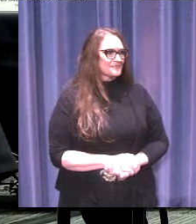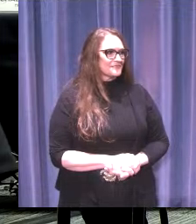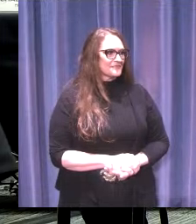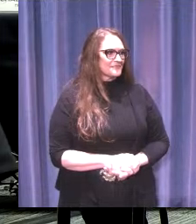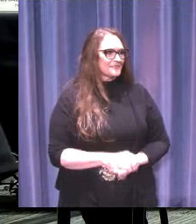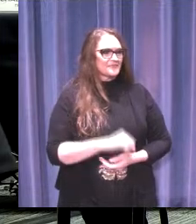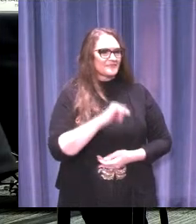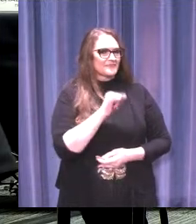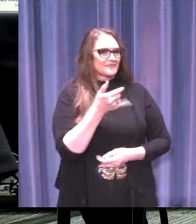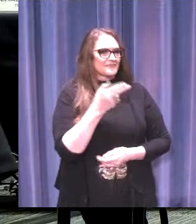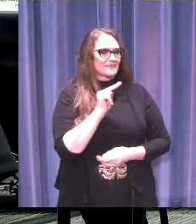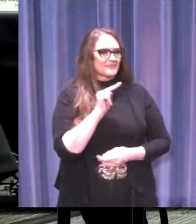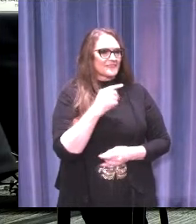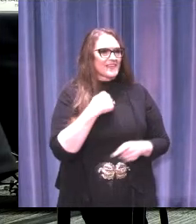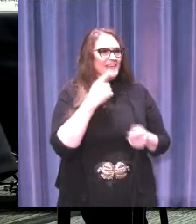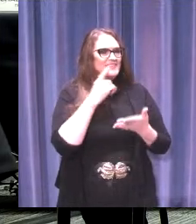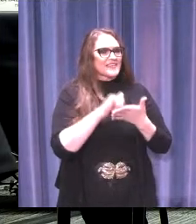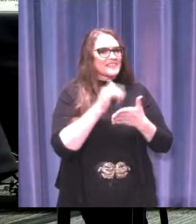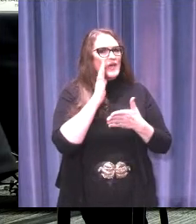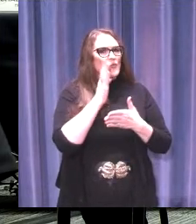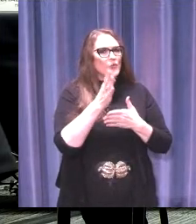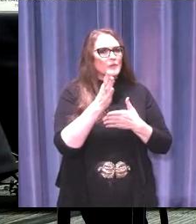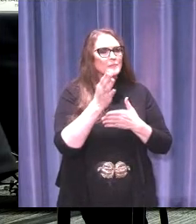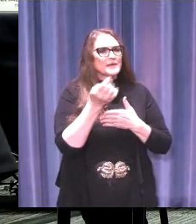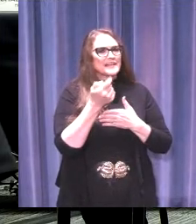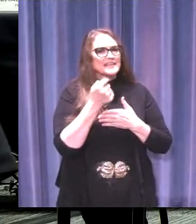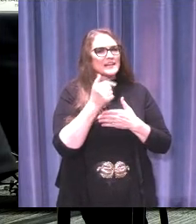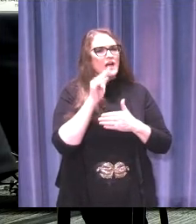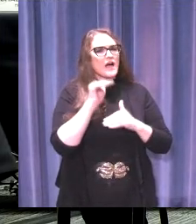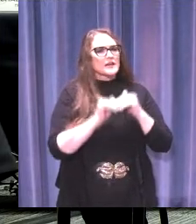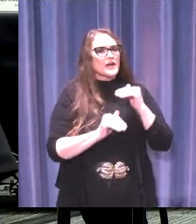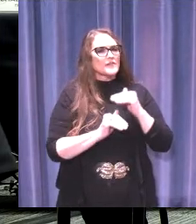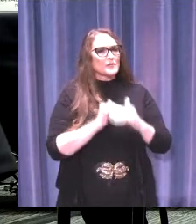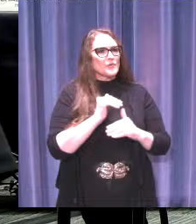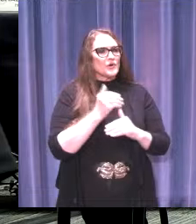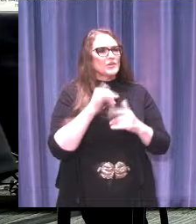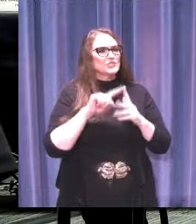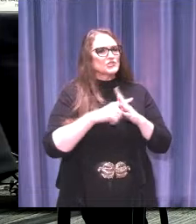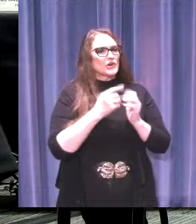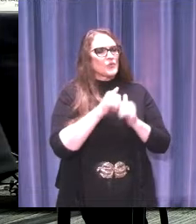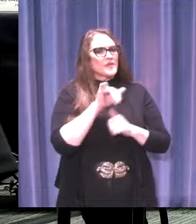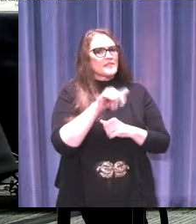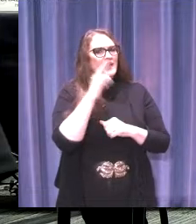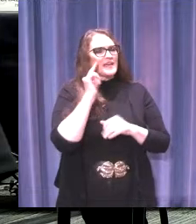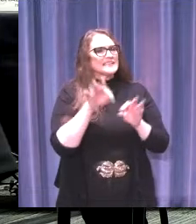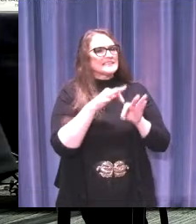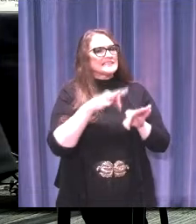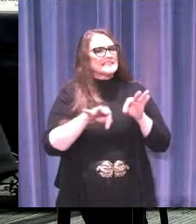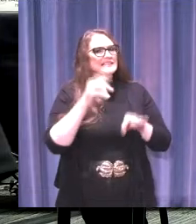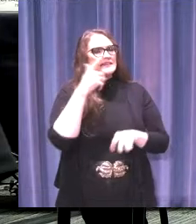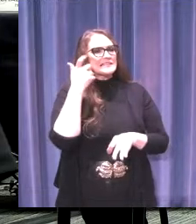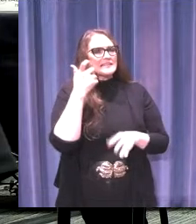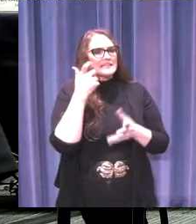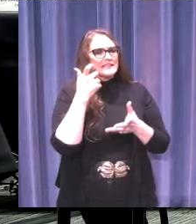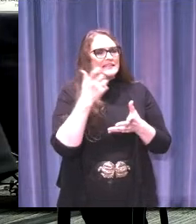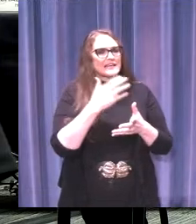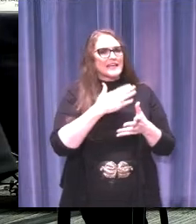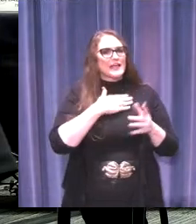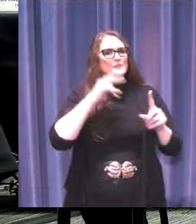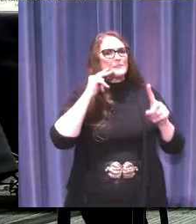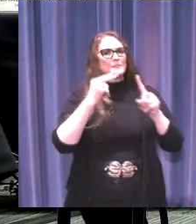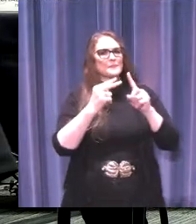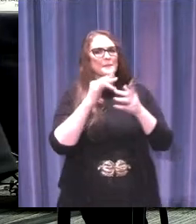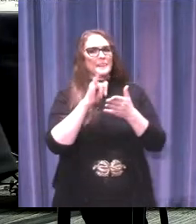I think that would be, I'm a little uncomfortable starting with that, simply because of the fact that, in my view, that's